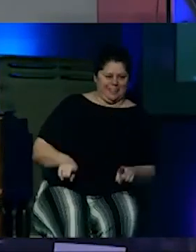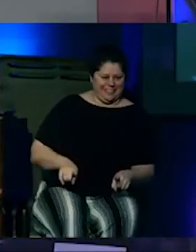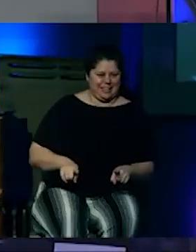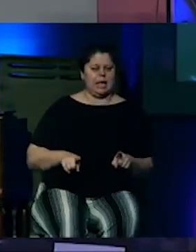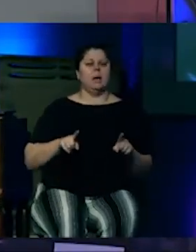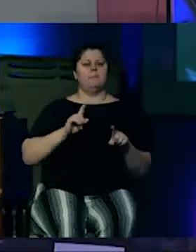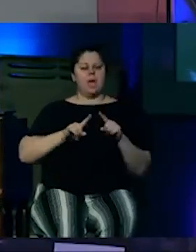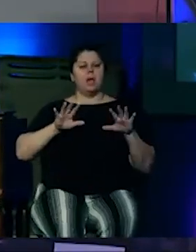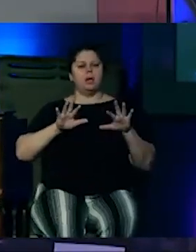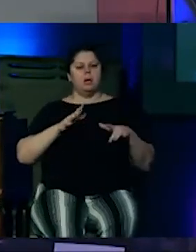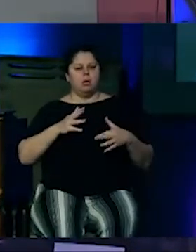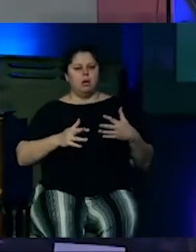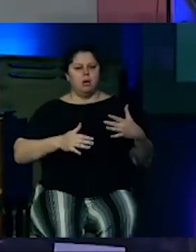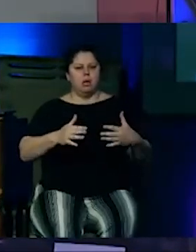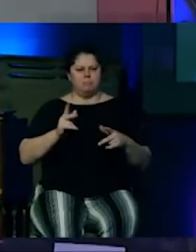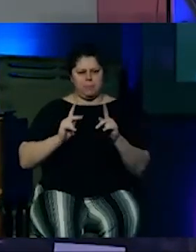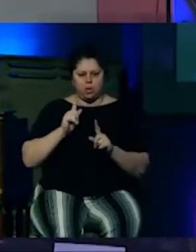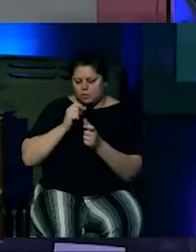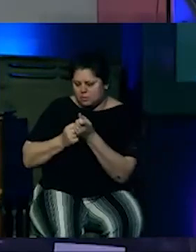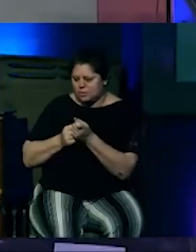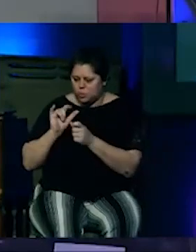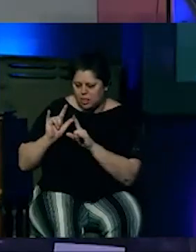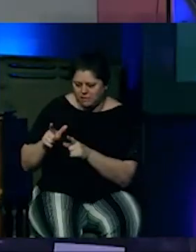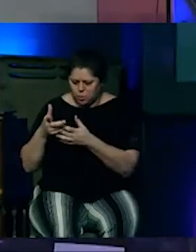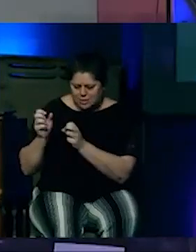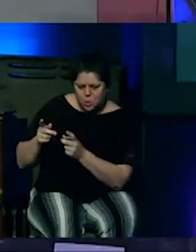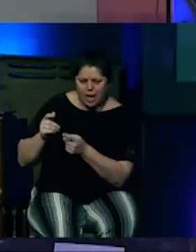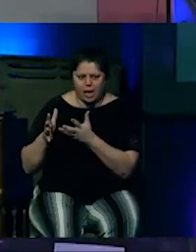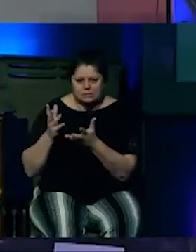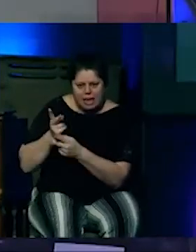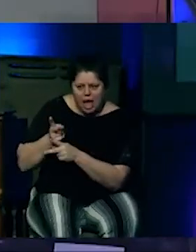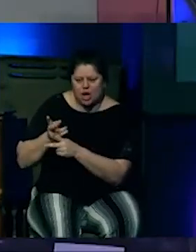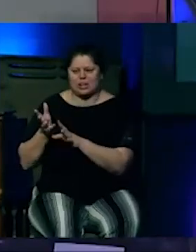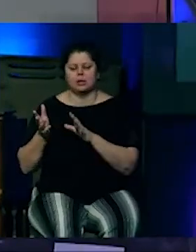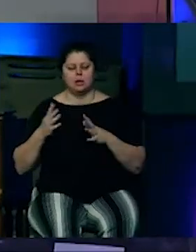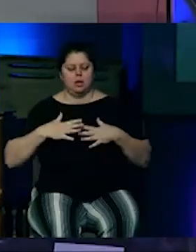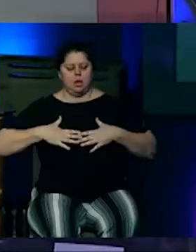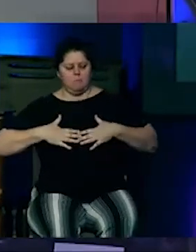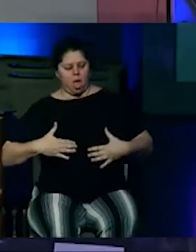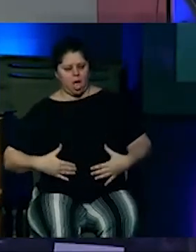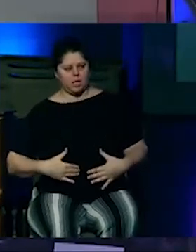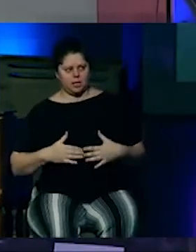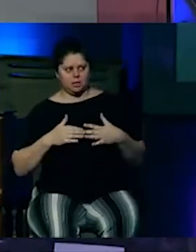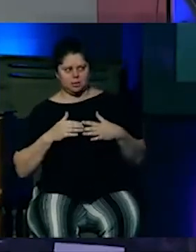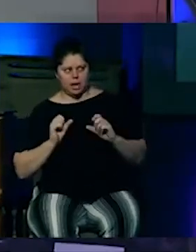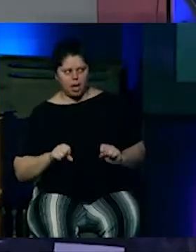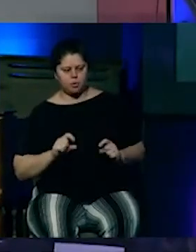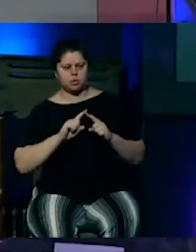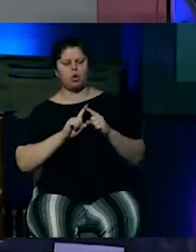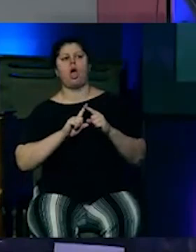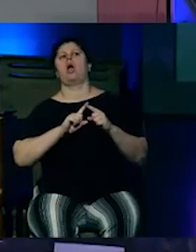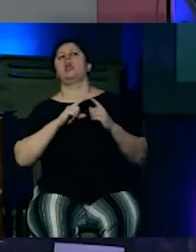And then eventually you're just like, people are like taking care of you and you're like, we love you and it's great. And like, and then your body is actually able to create